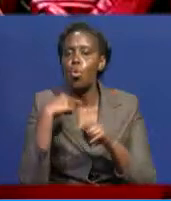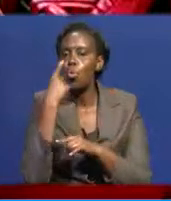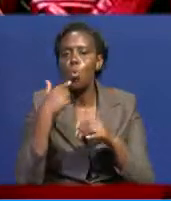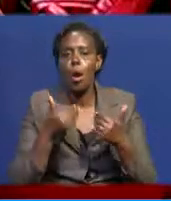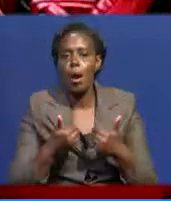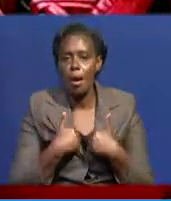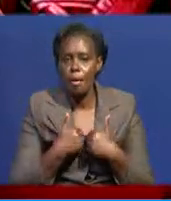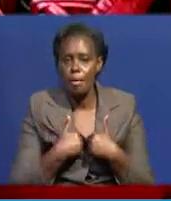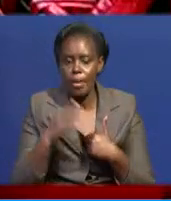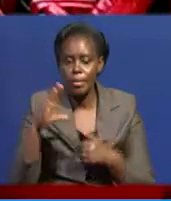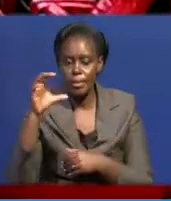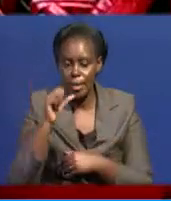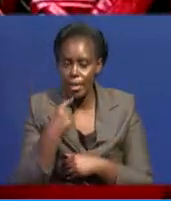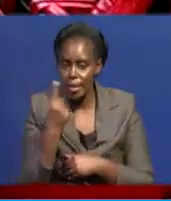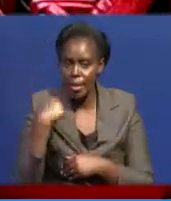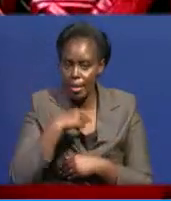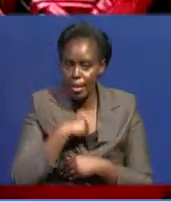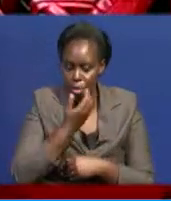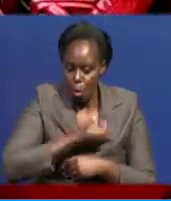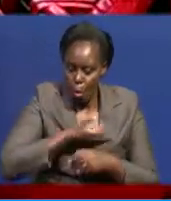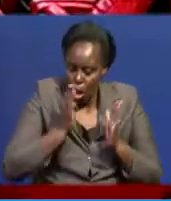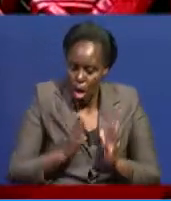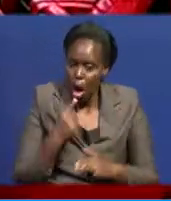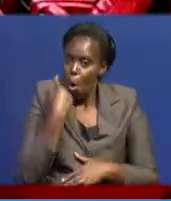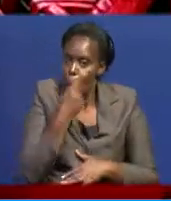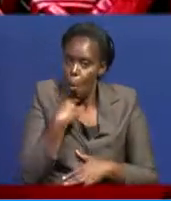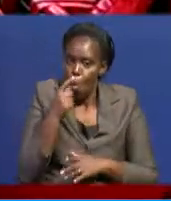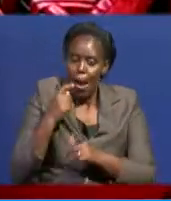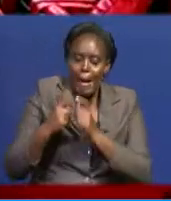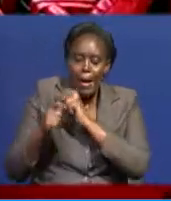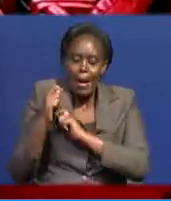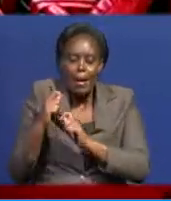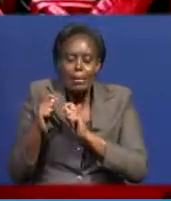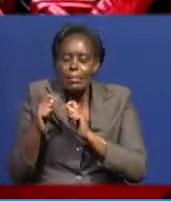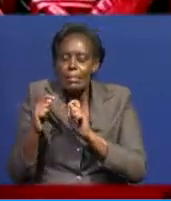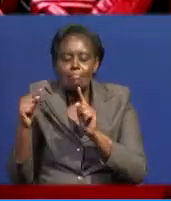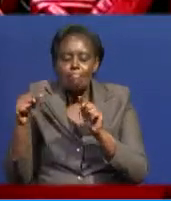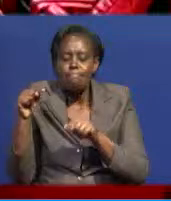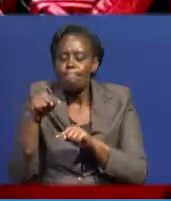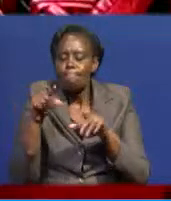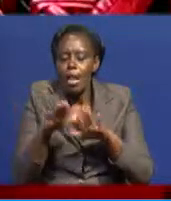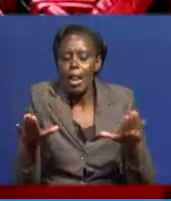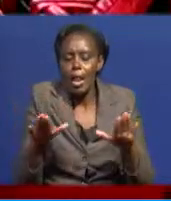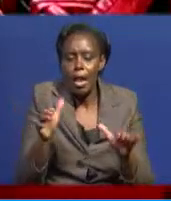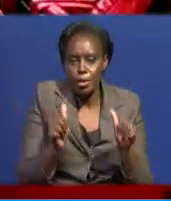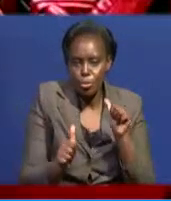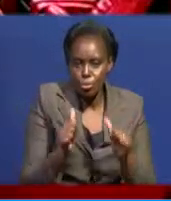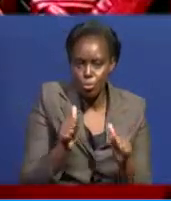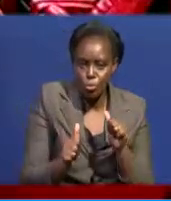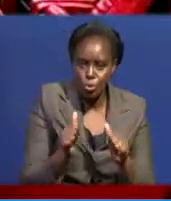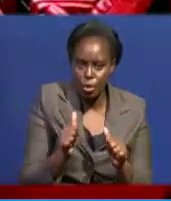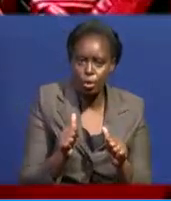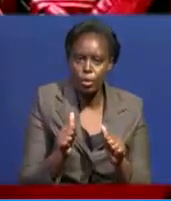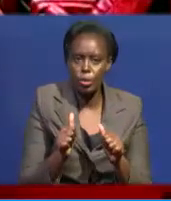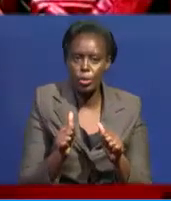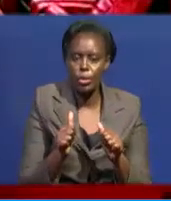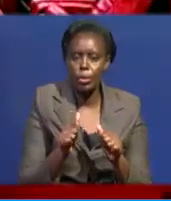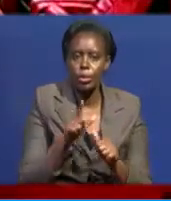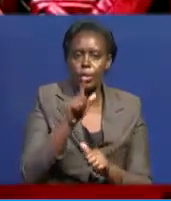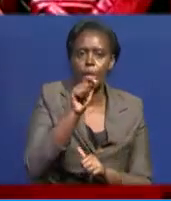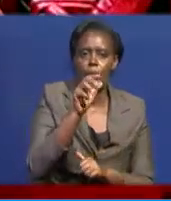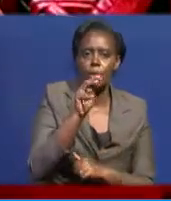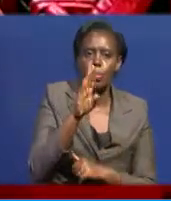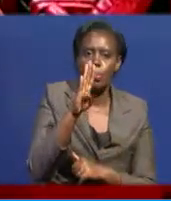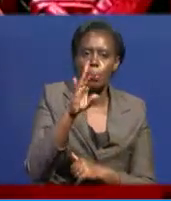whether the Cabinet Secretary could indicate the ownership history of the said parcel of land, that is the Tom Mboya